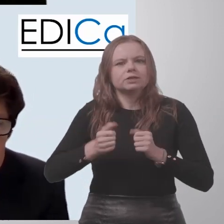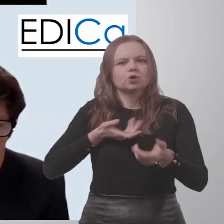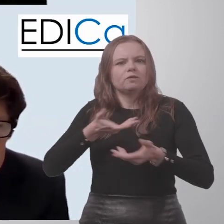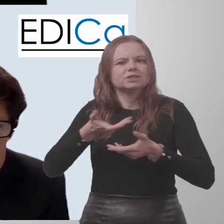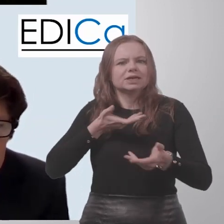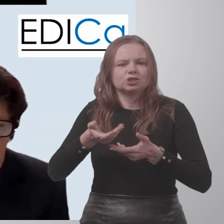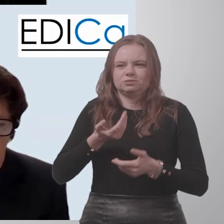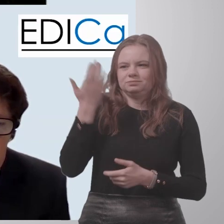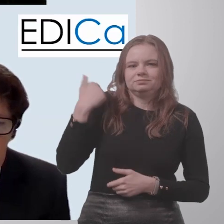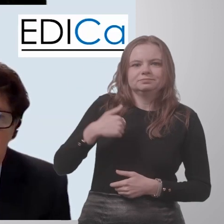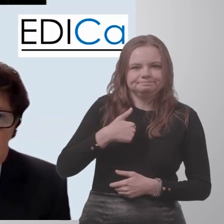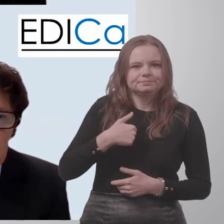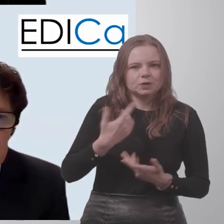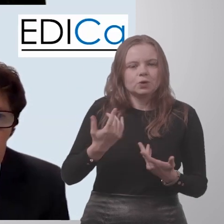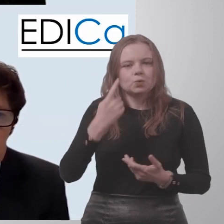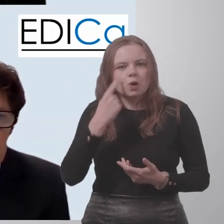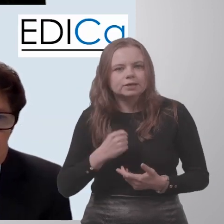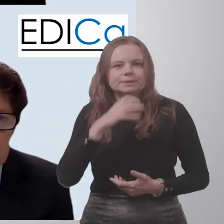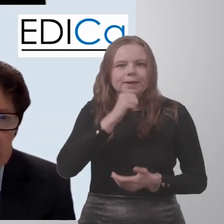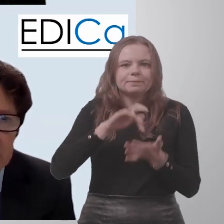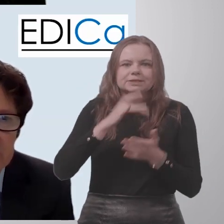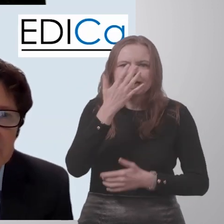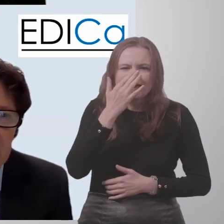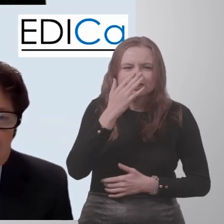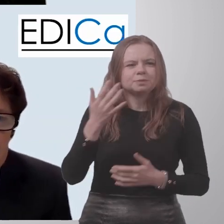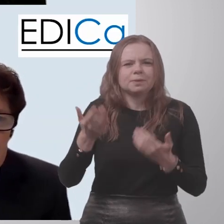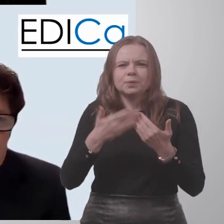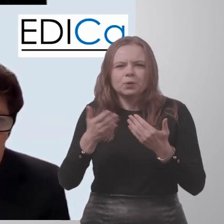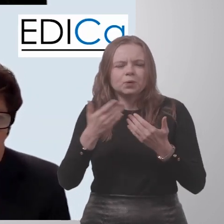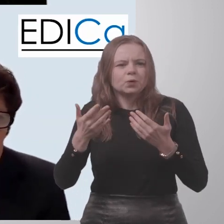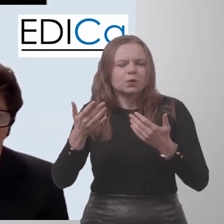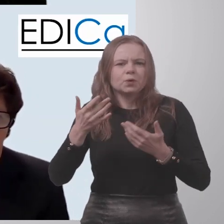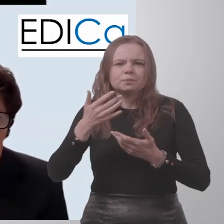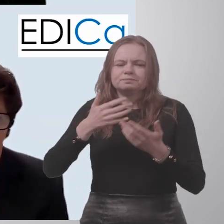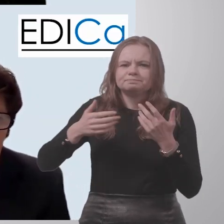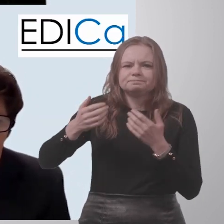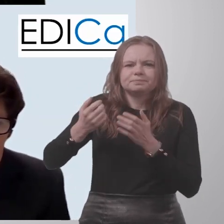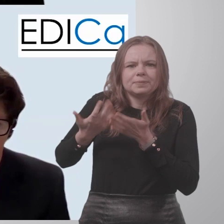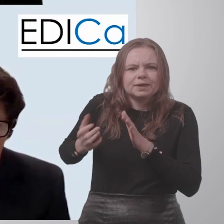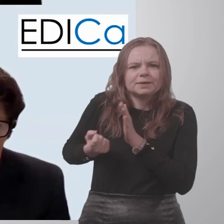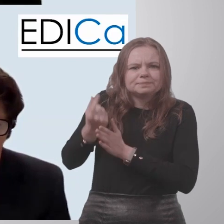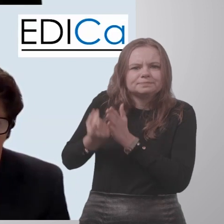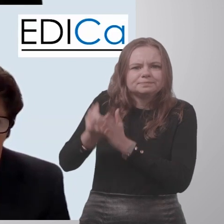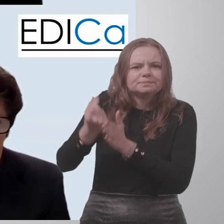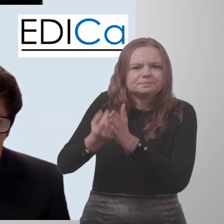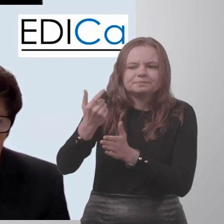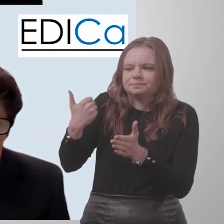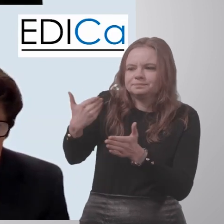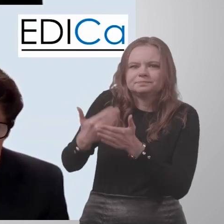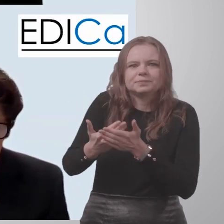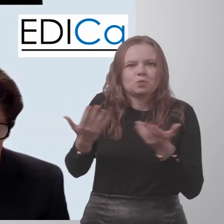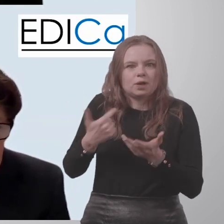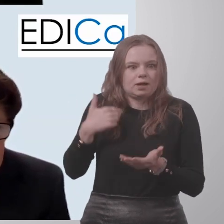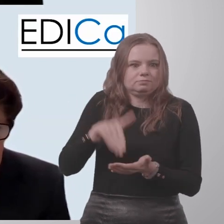middle-aged, etc., things like that. But there are other things kind of going around that have set the scene very much for where I am now and what